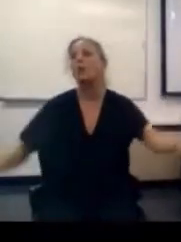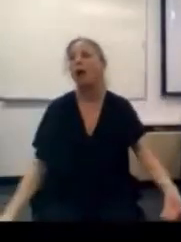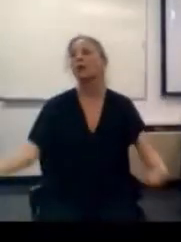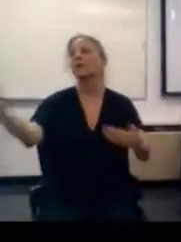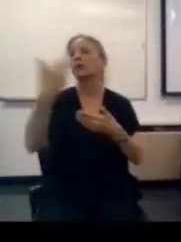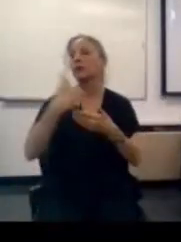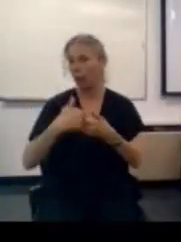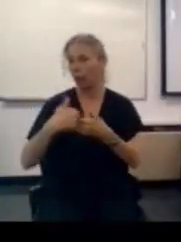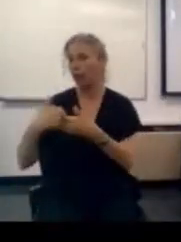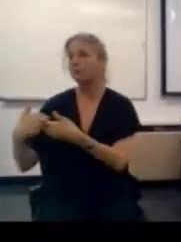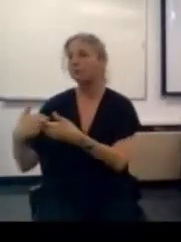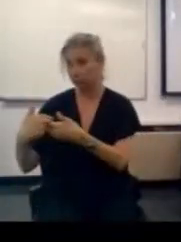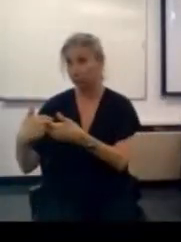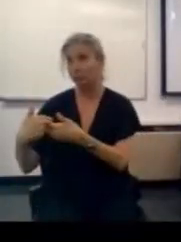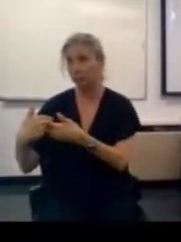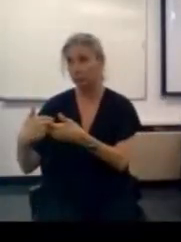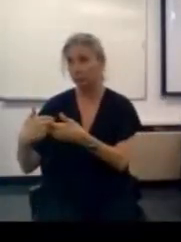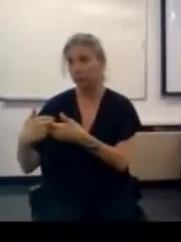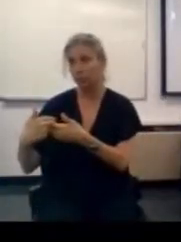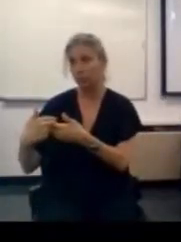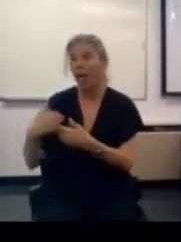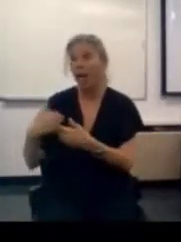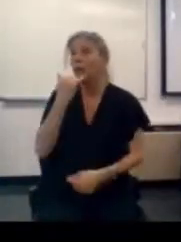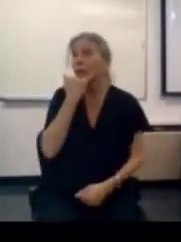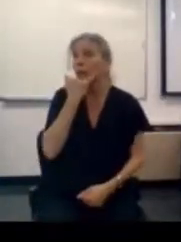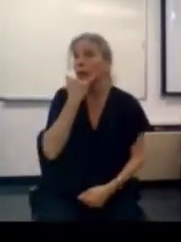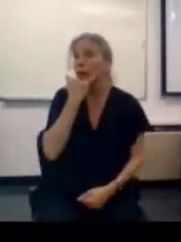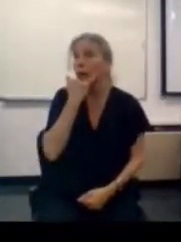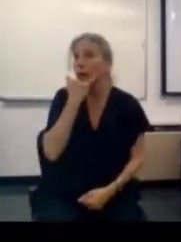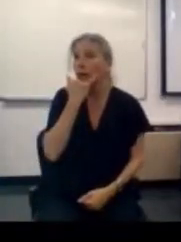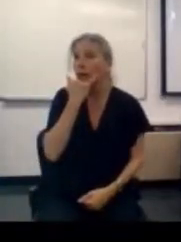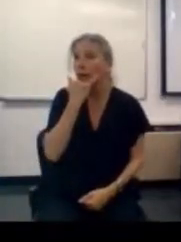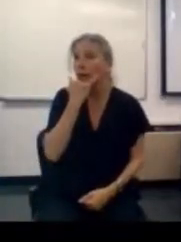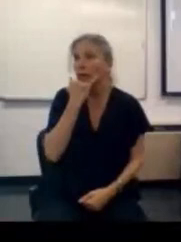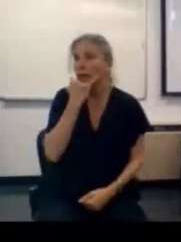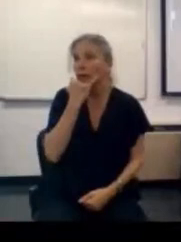And we really welcome you to come.